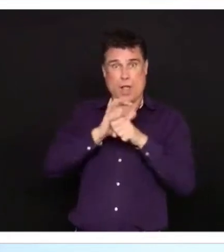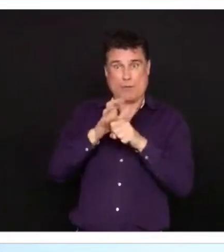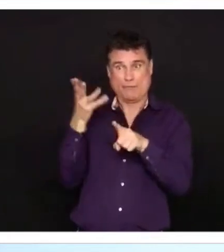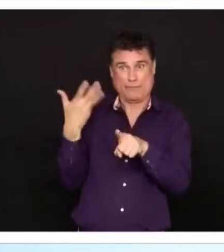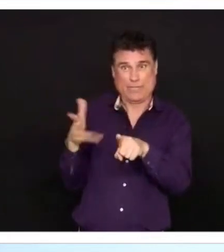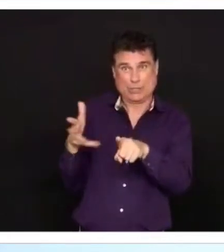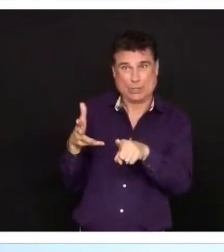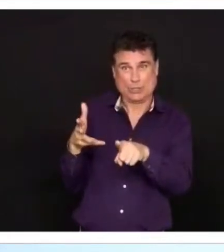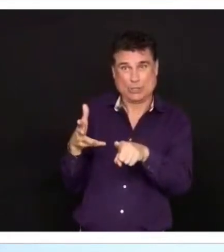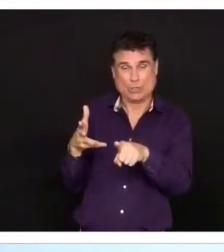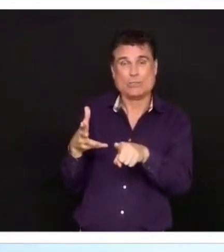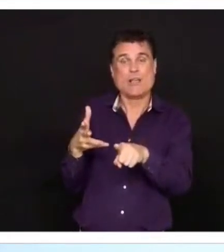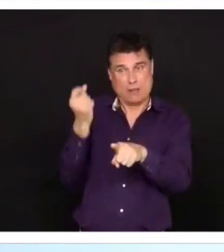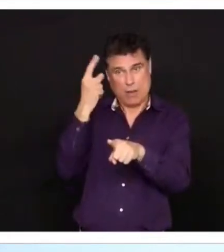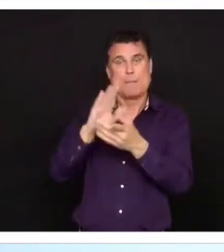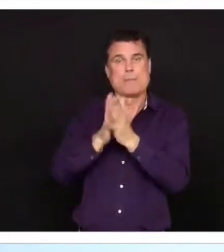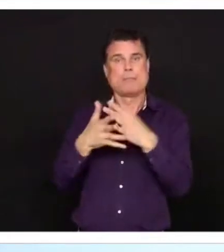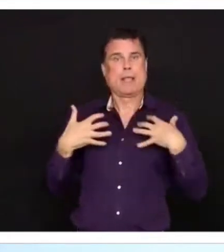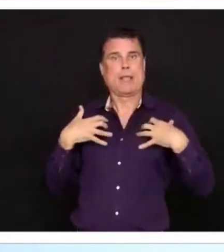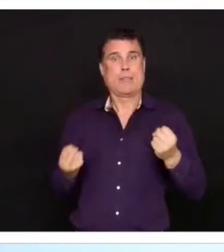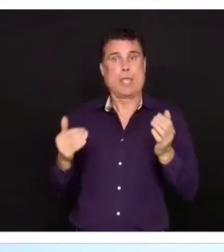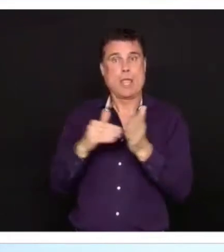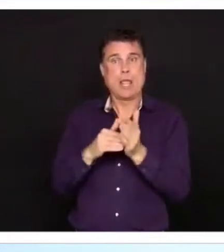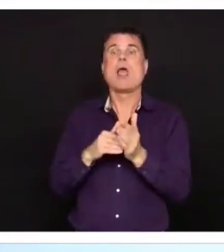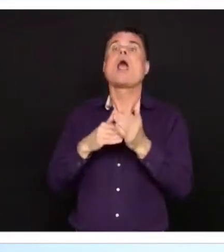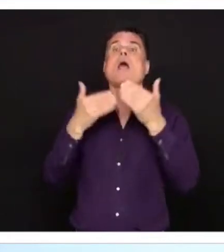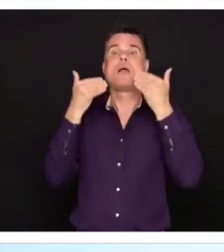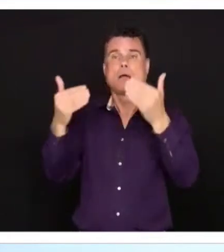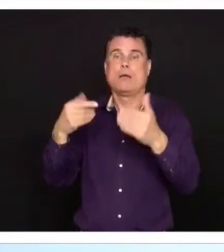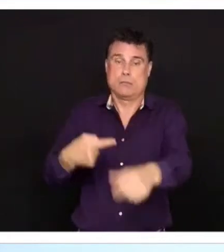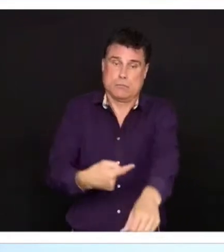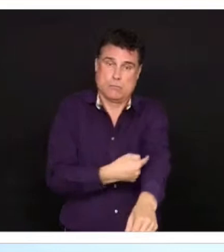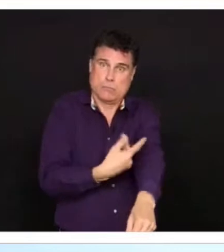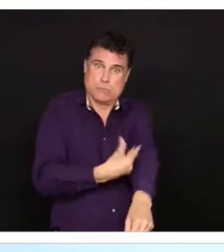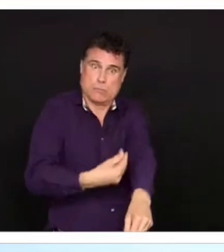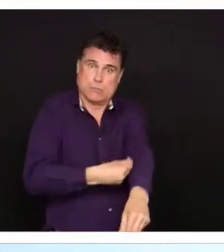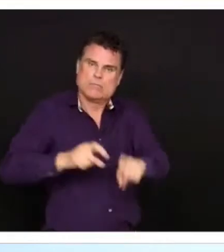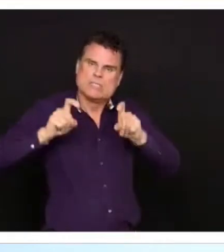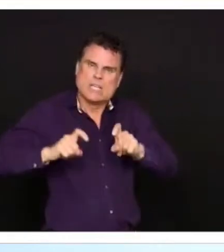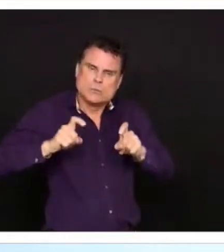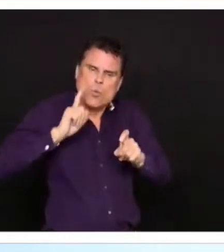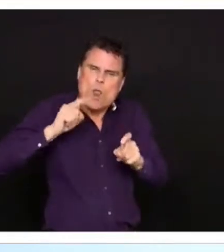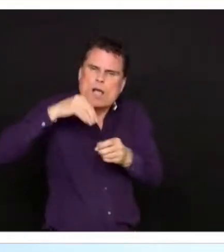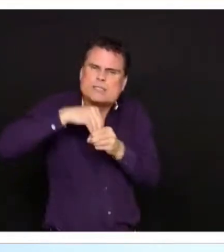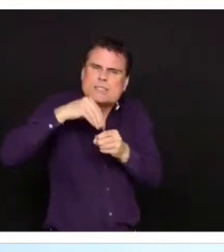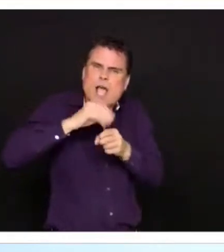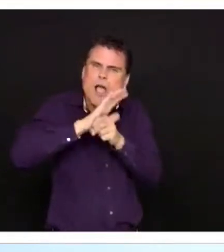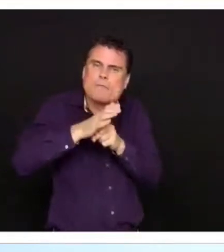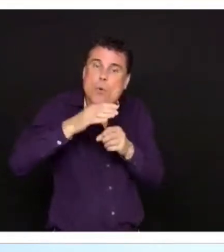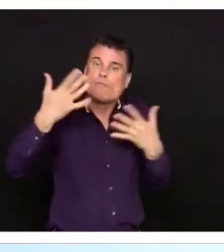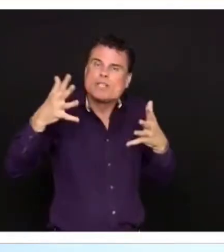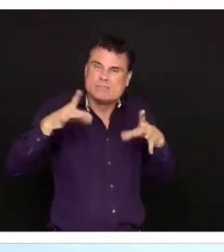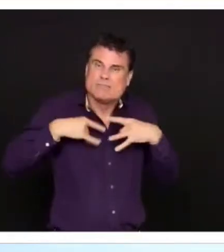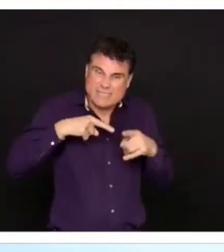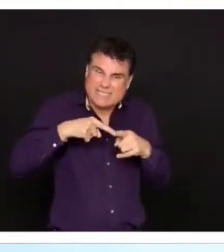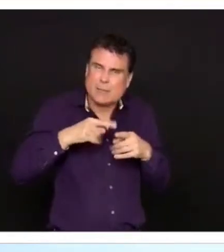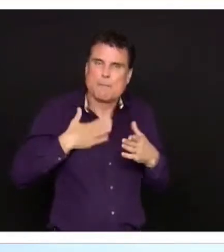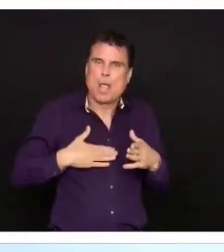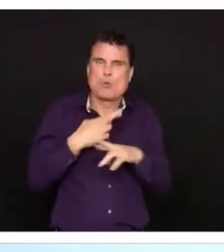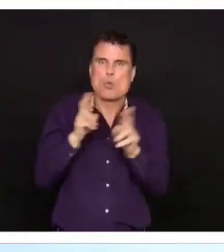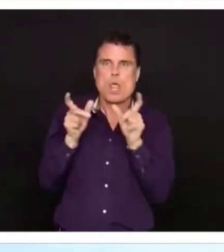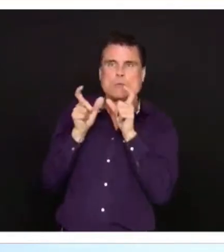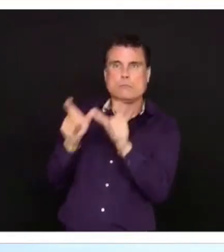going forward, and we do expect that they will. So we can do testing in our healthcare workers, for example, to give them confidence